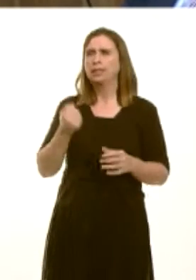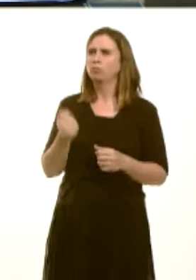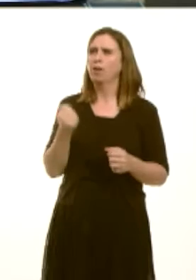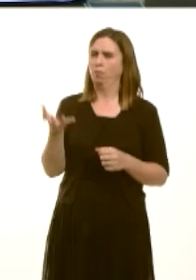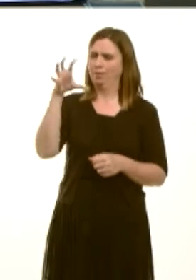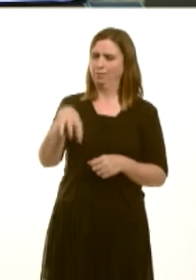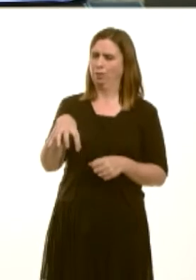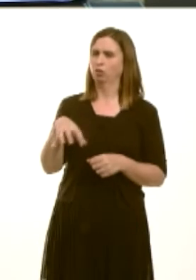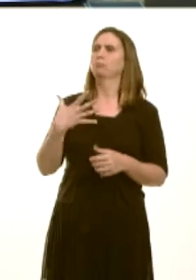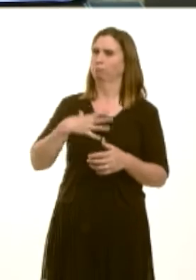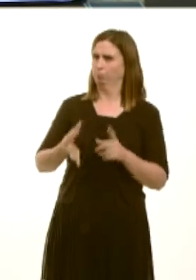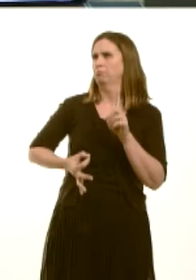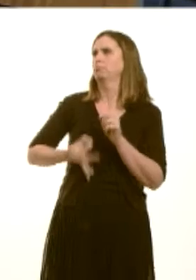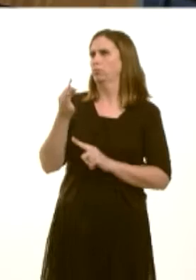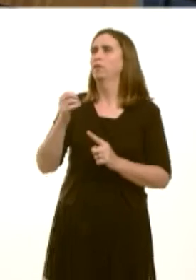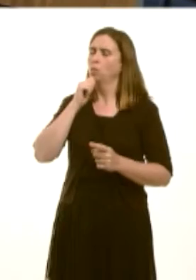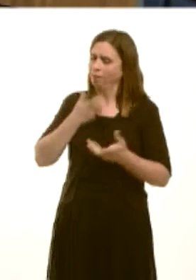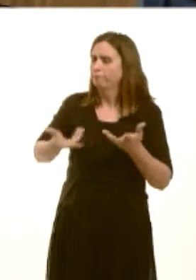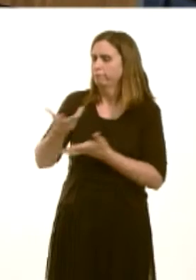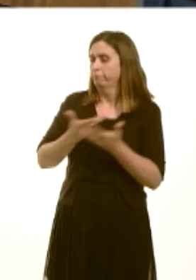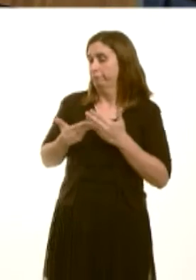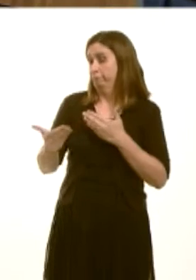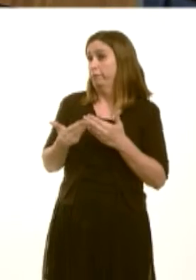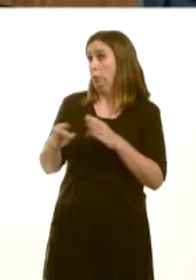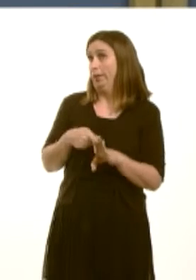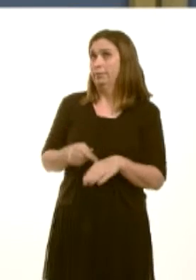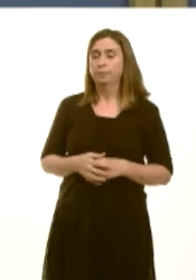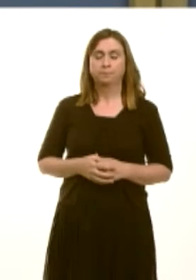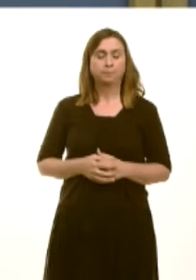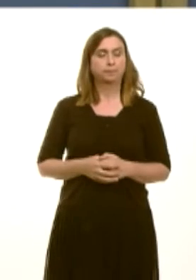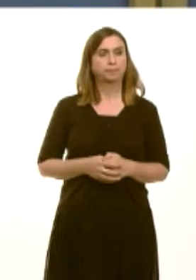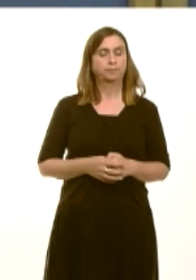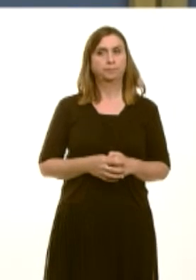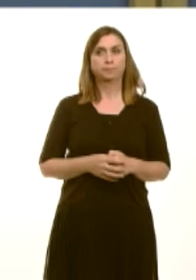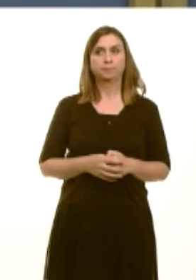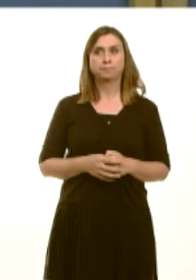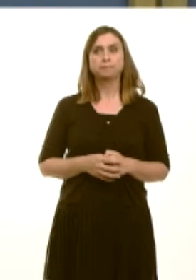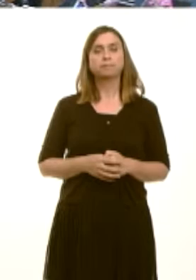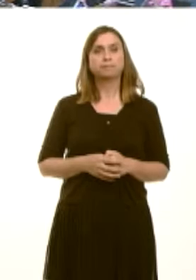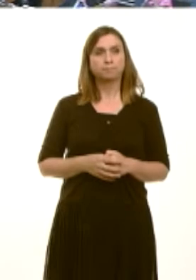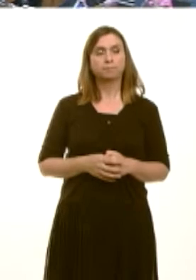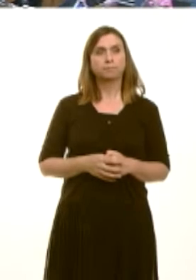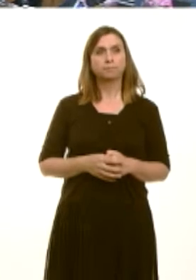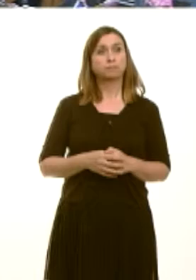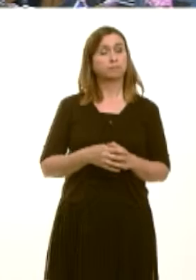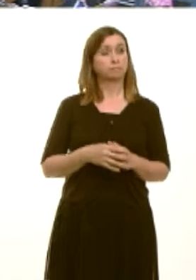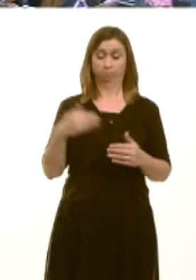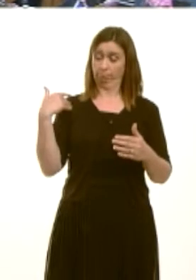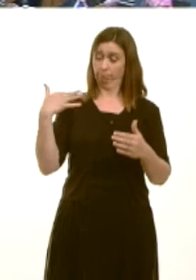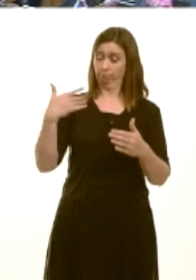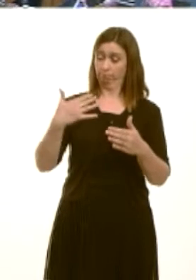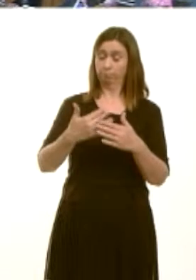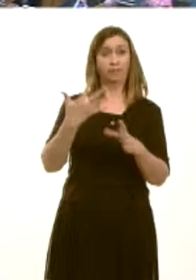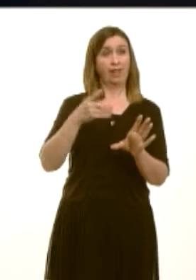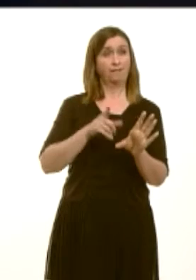will be part of discussions over the ensuing years. William Powell. Diolch yn fawr, Llywydd. First Minister, for some 5 years now,